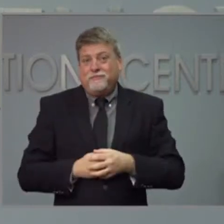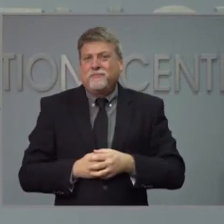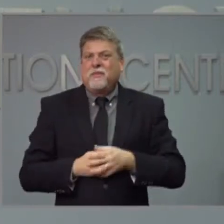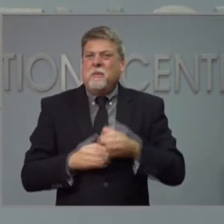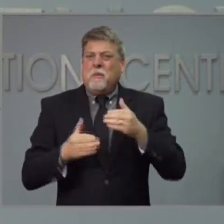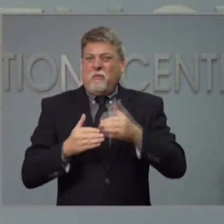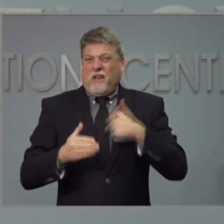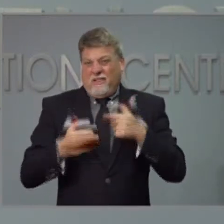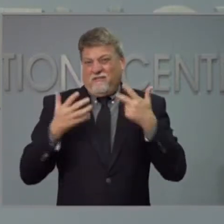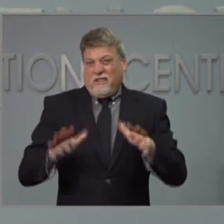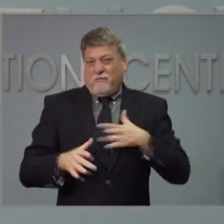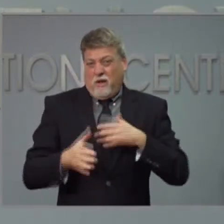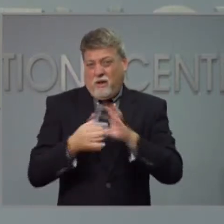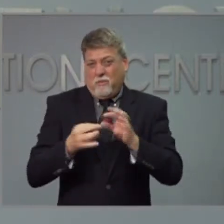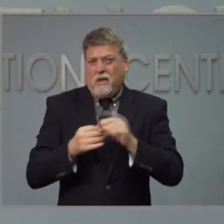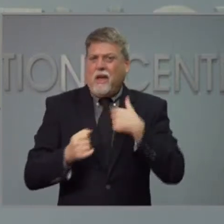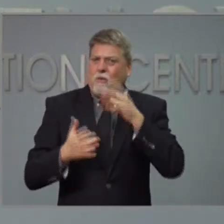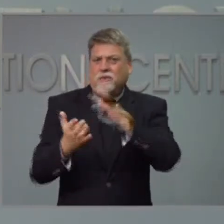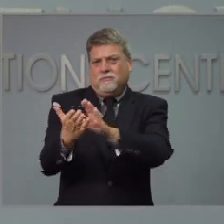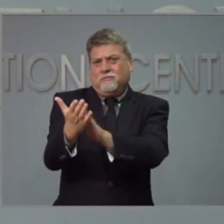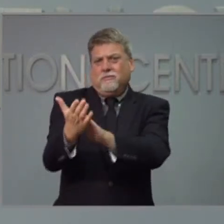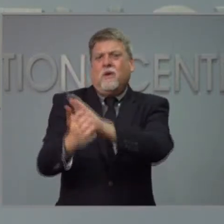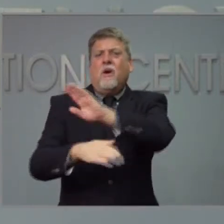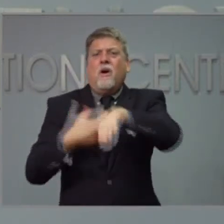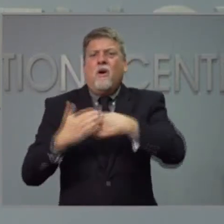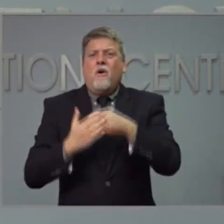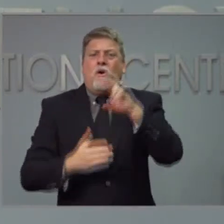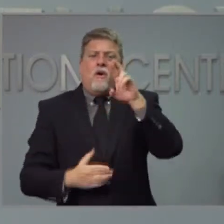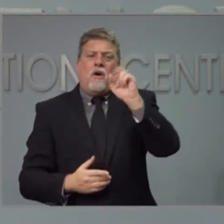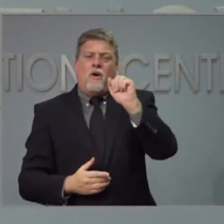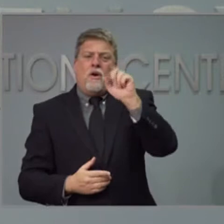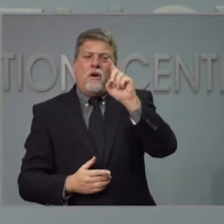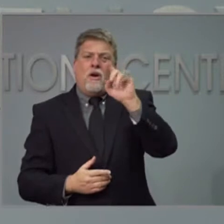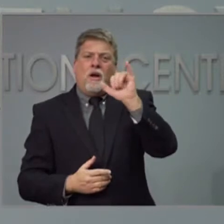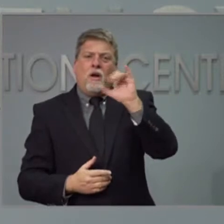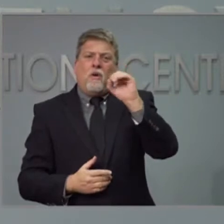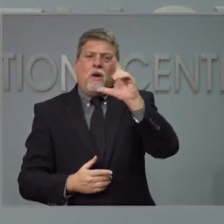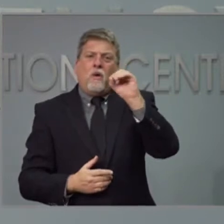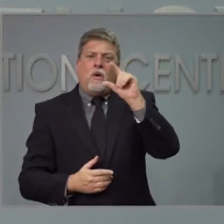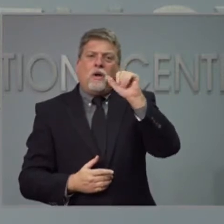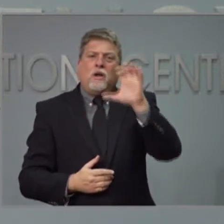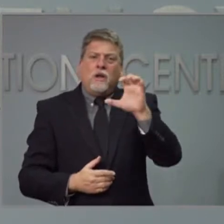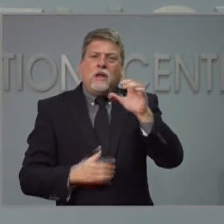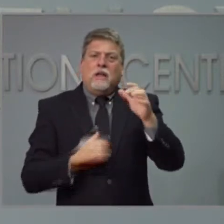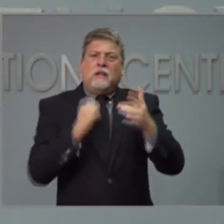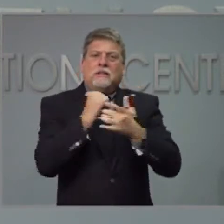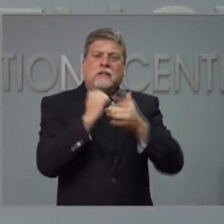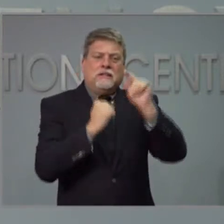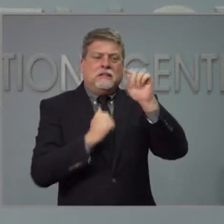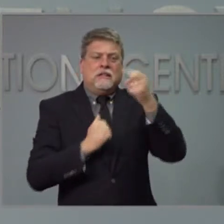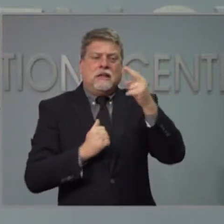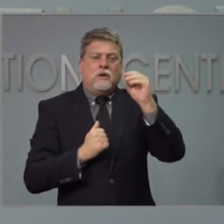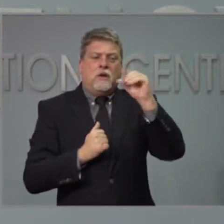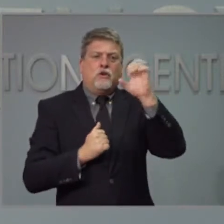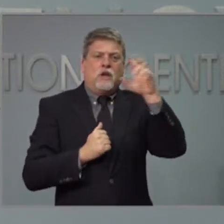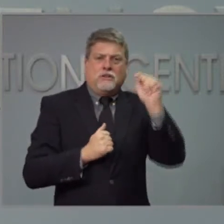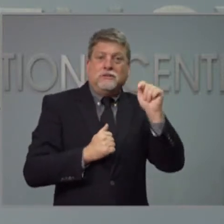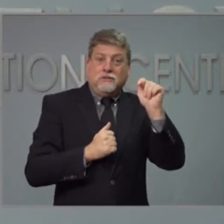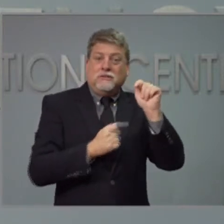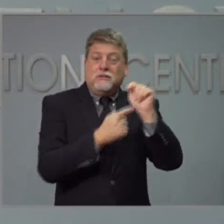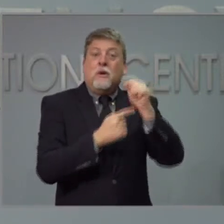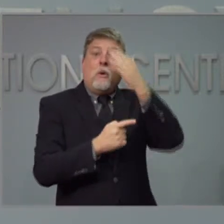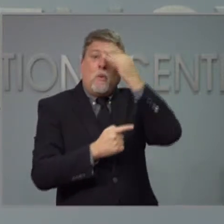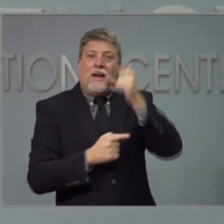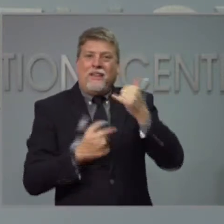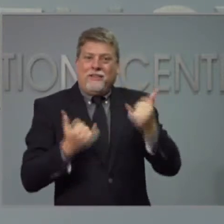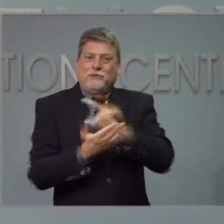the radiologic technologists out there. It's National Radiologic Technology Week, and our radiologic technologists